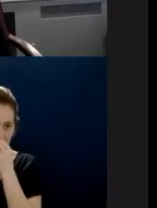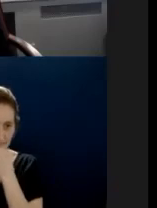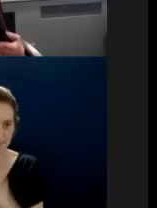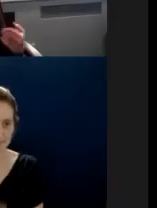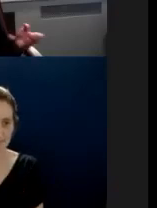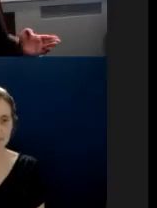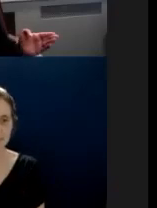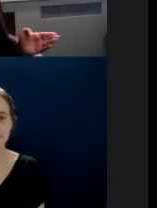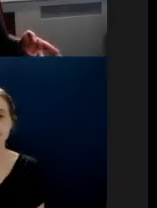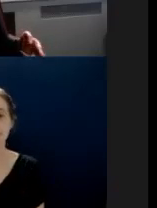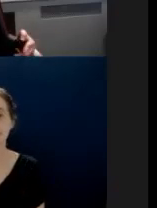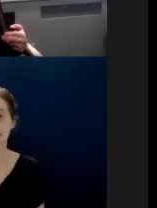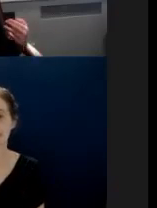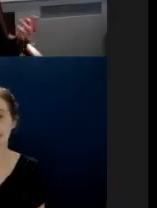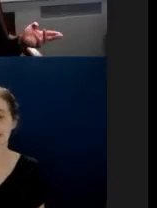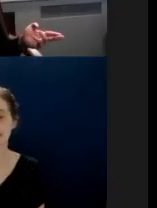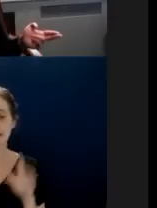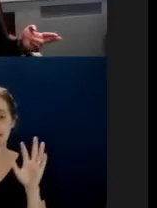And yes,